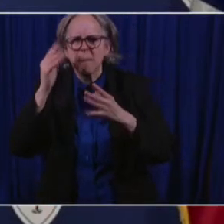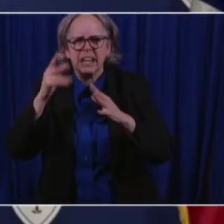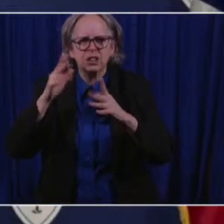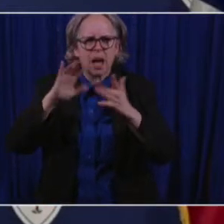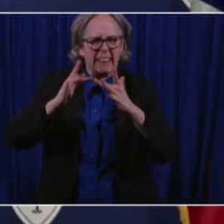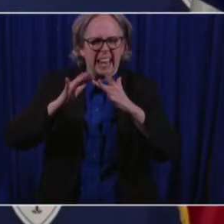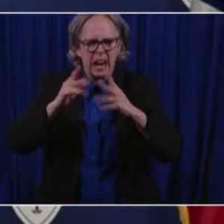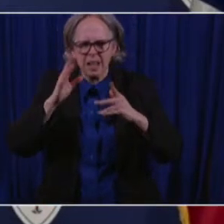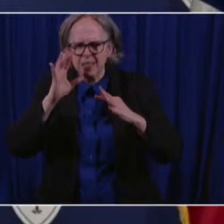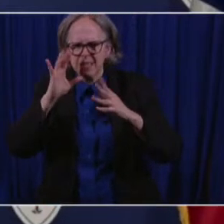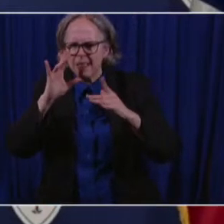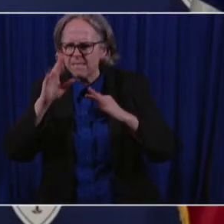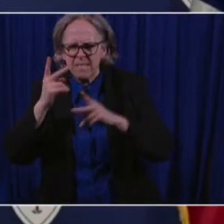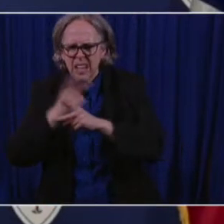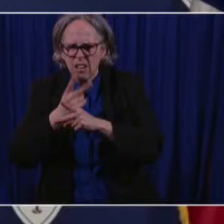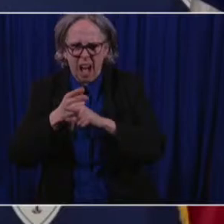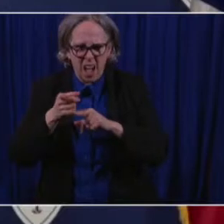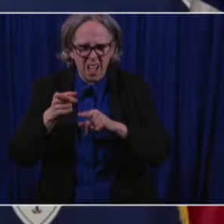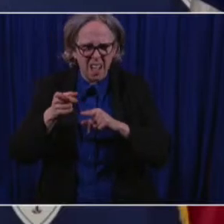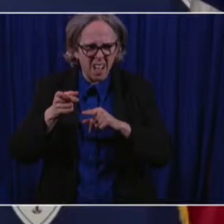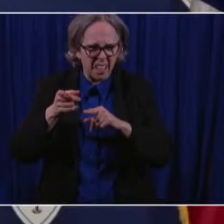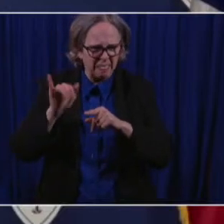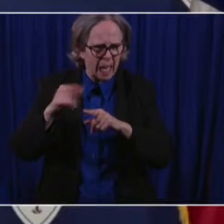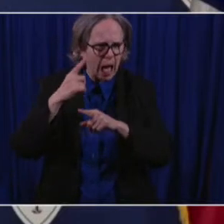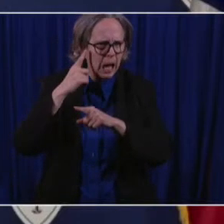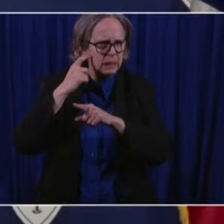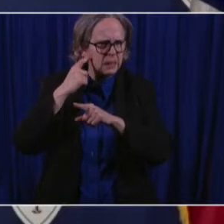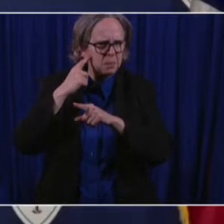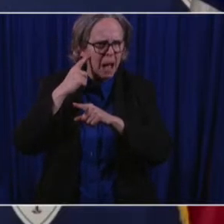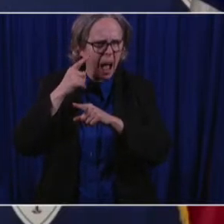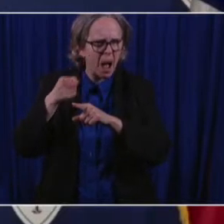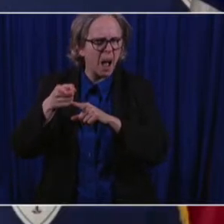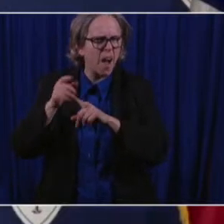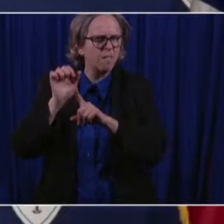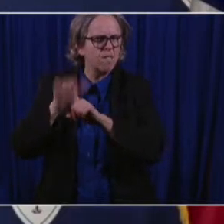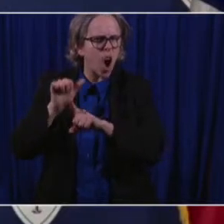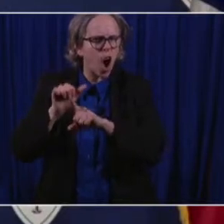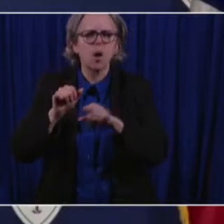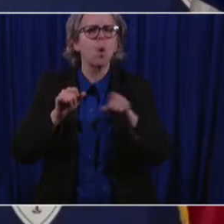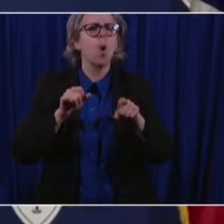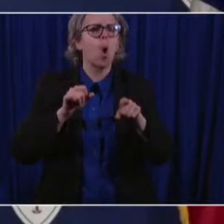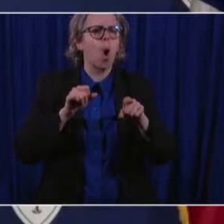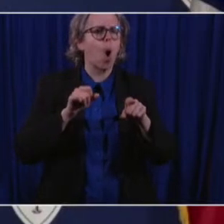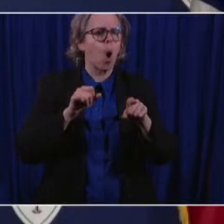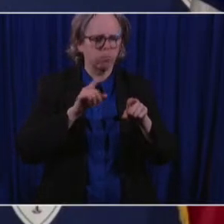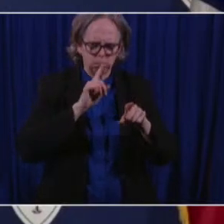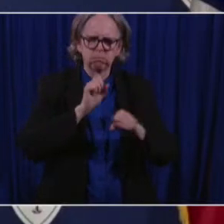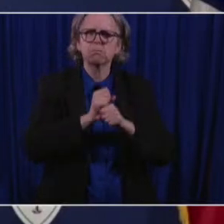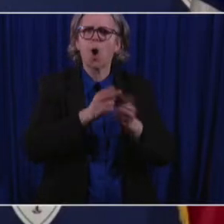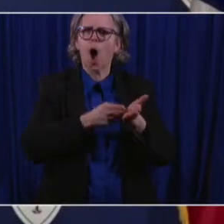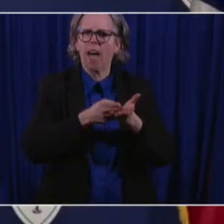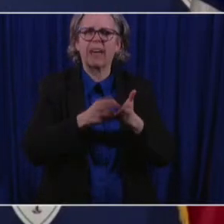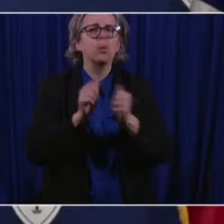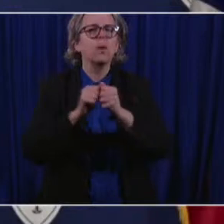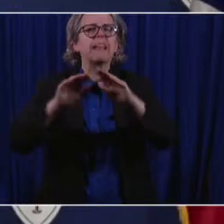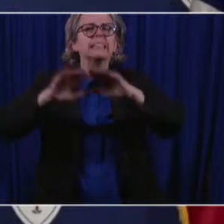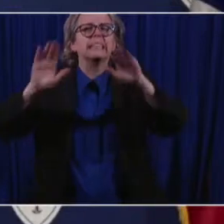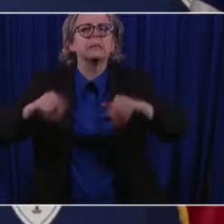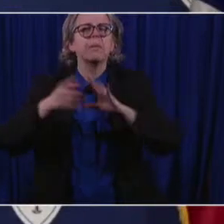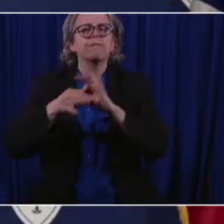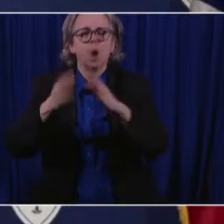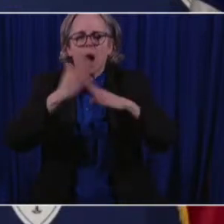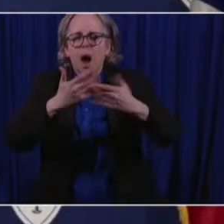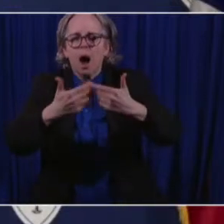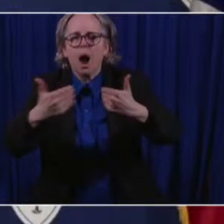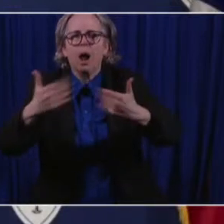what cases are likely to have fraud in them and which are not. And then you take the ones that are not most likely, and then you try to process them